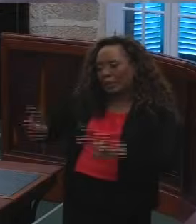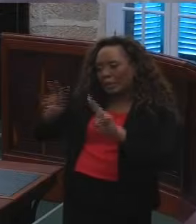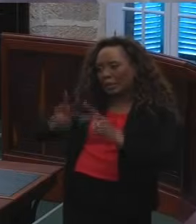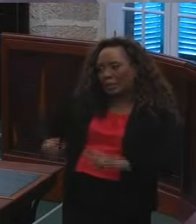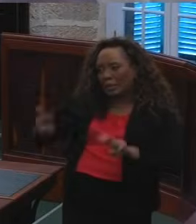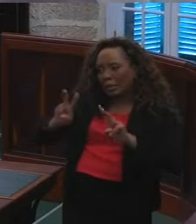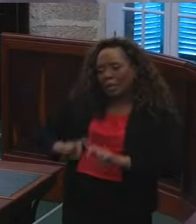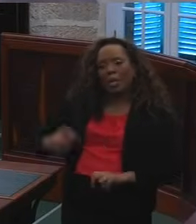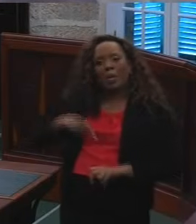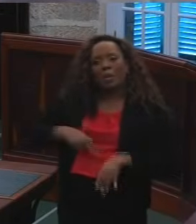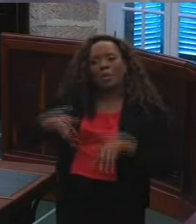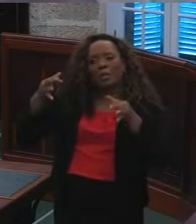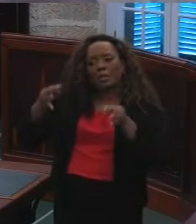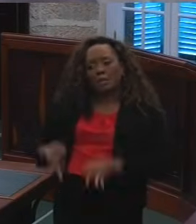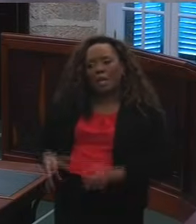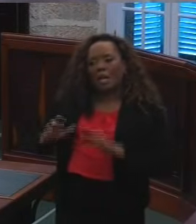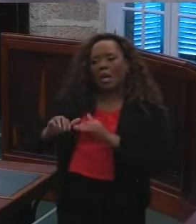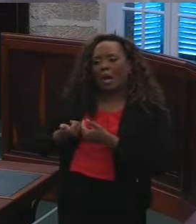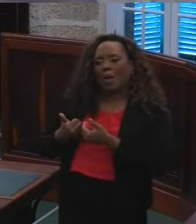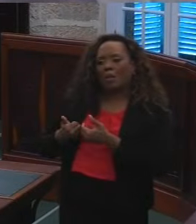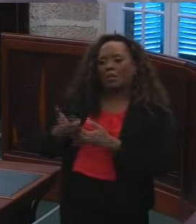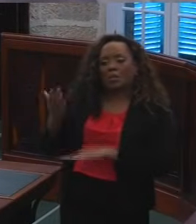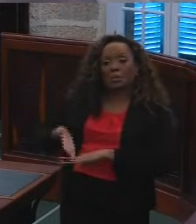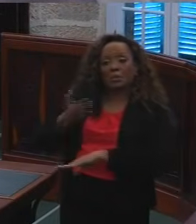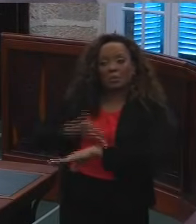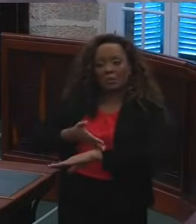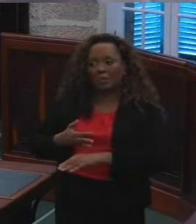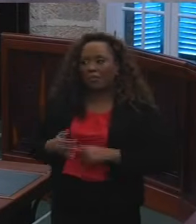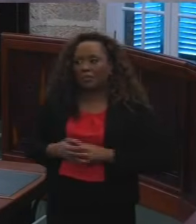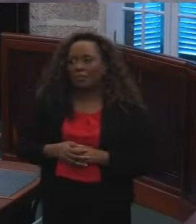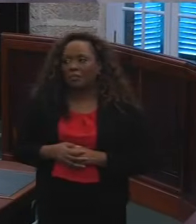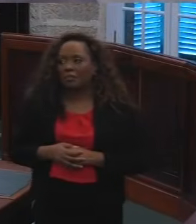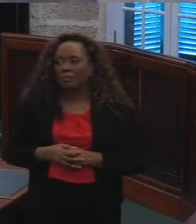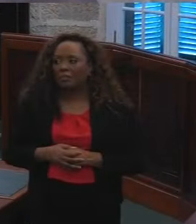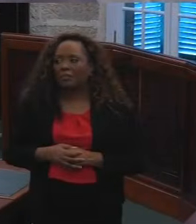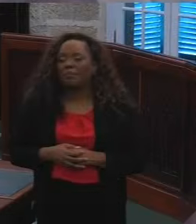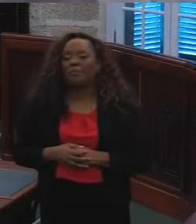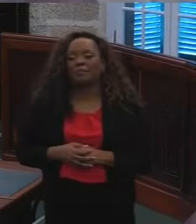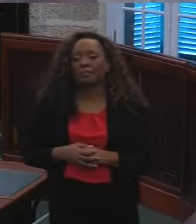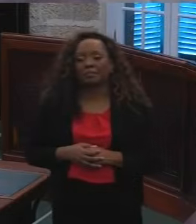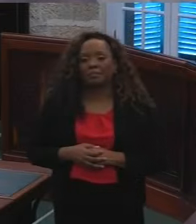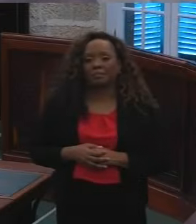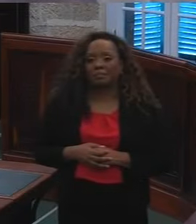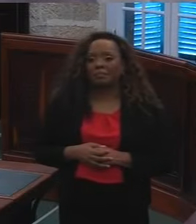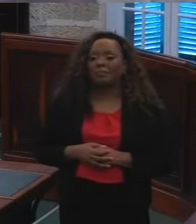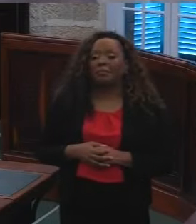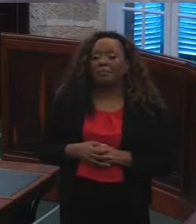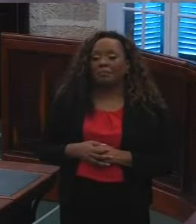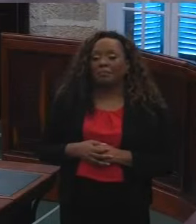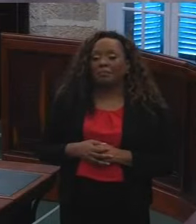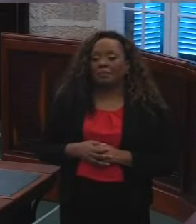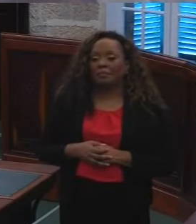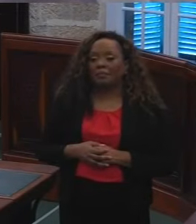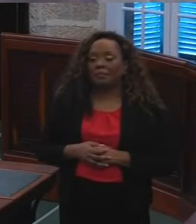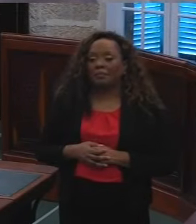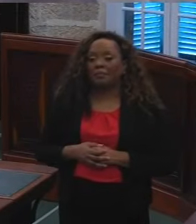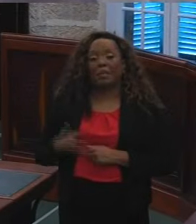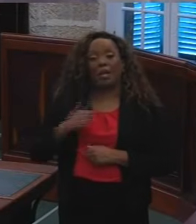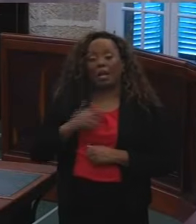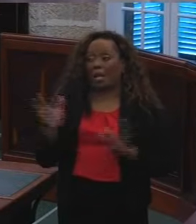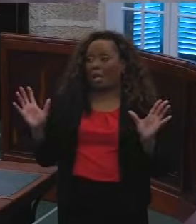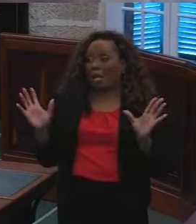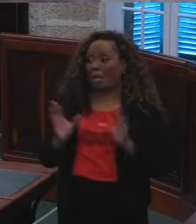action. We reorganized the National Senior Games. I must tell you that I met with the active